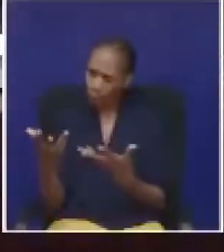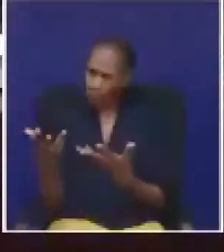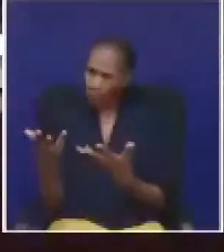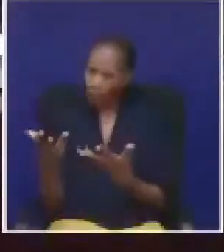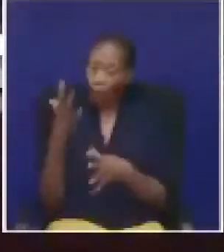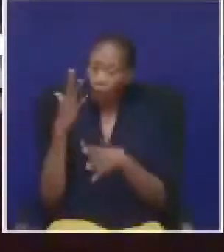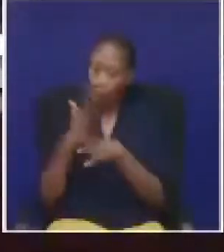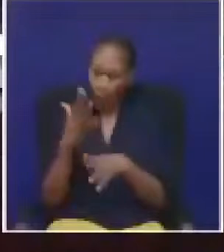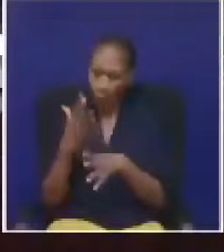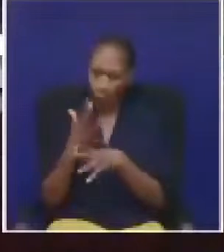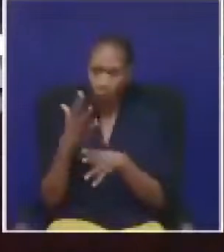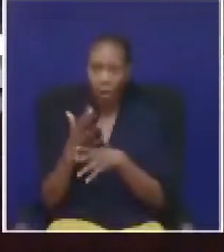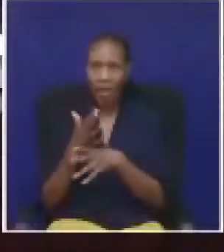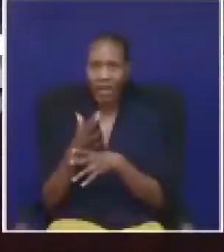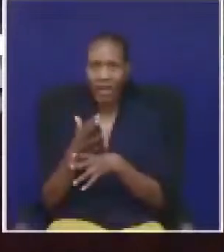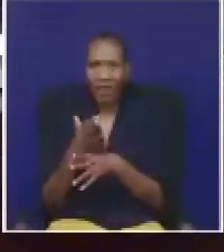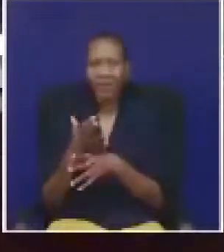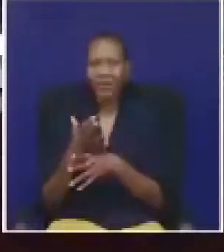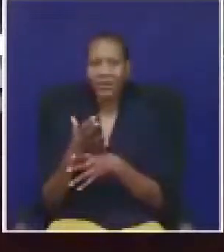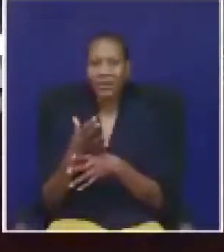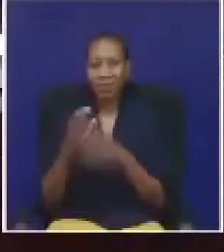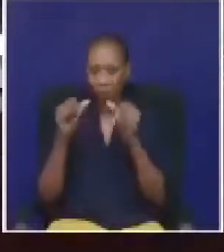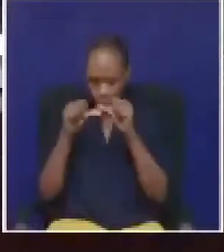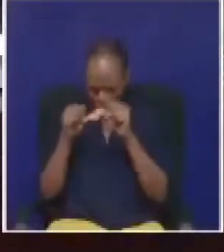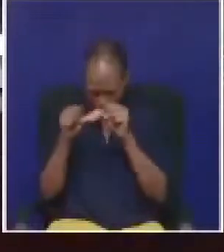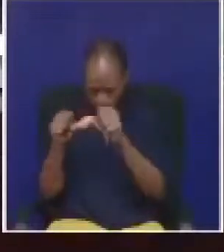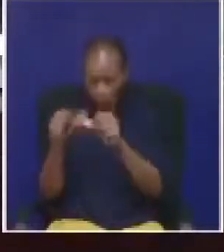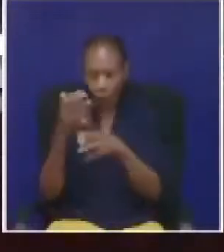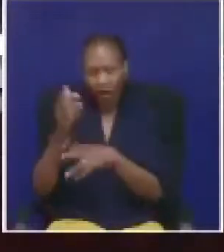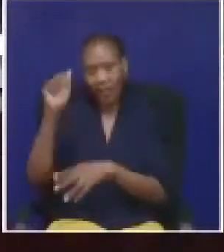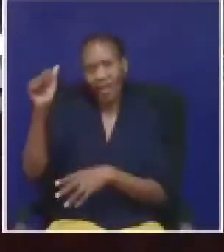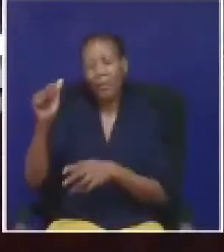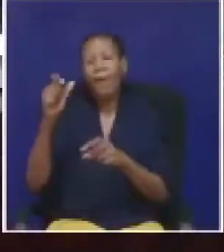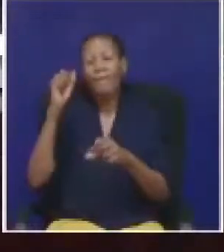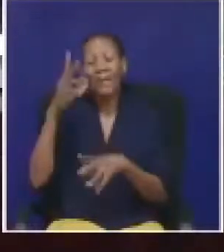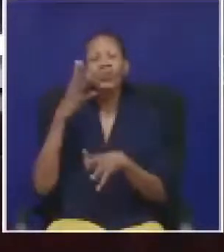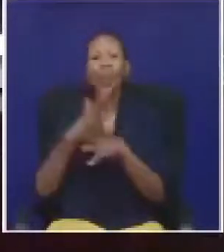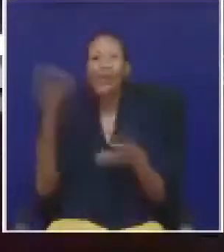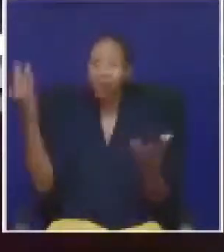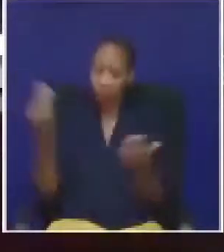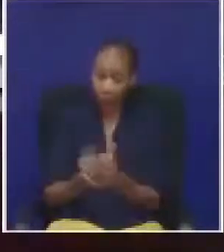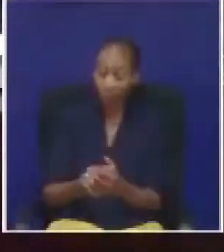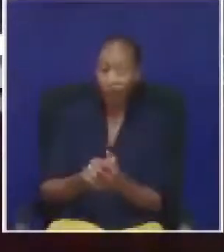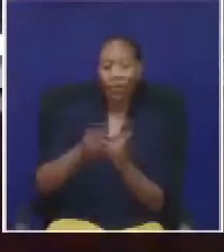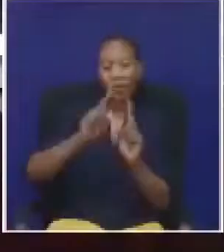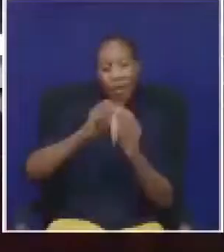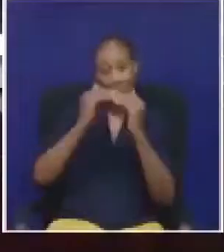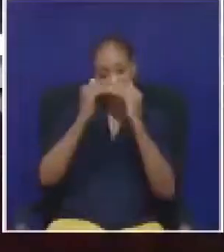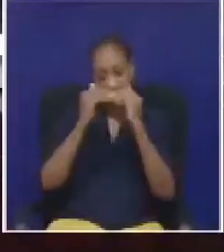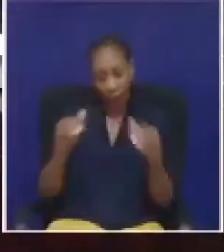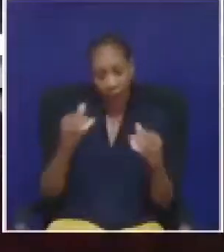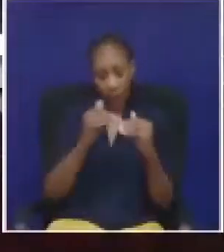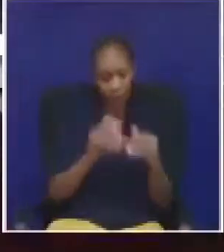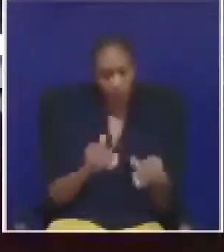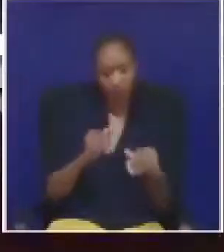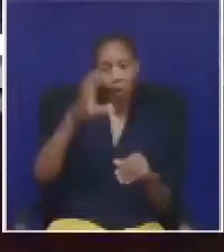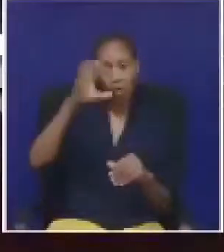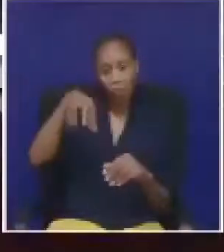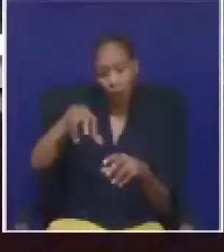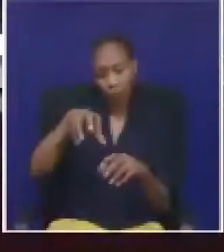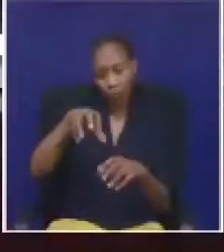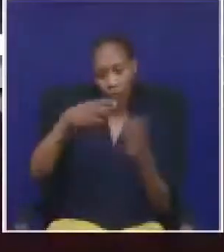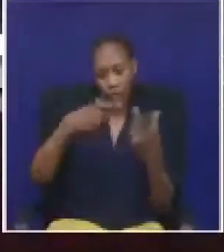of working as a government at all spheres. You're forcing them to work together rather than